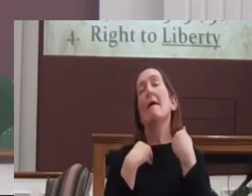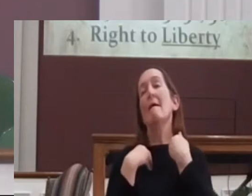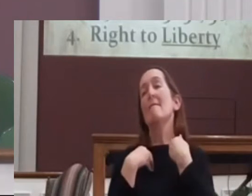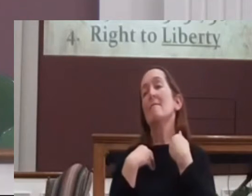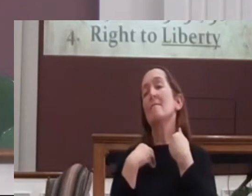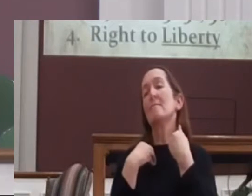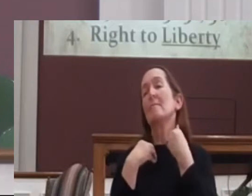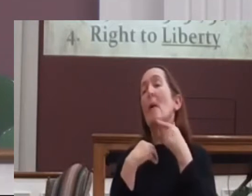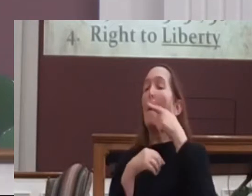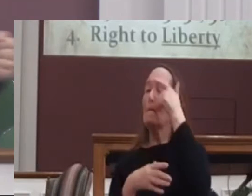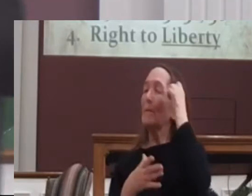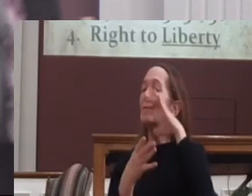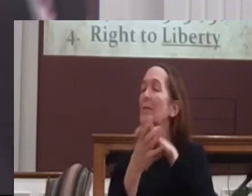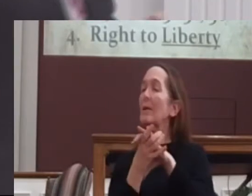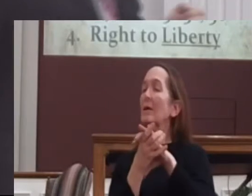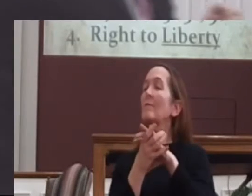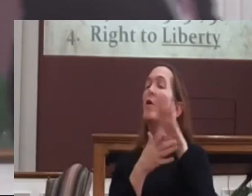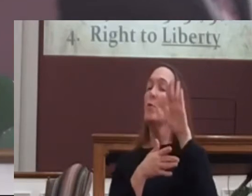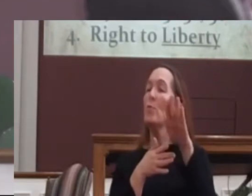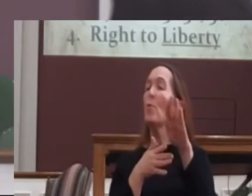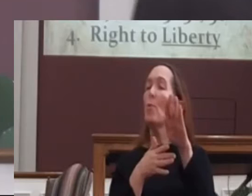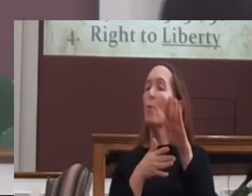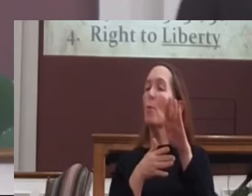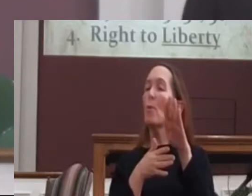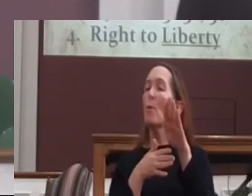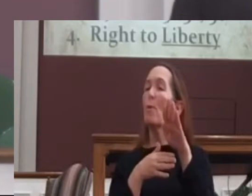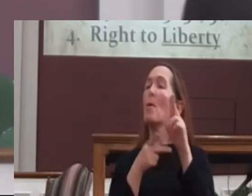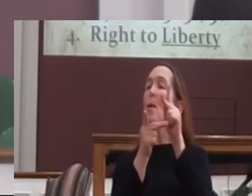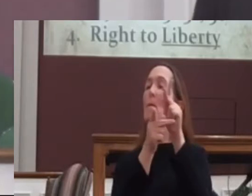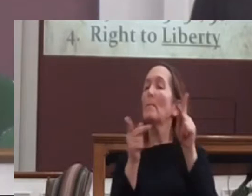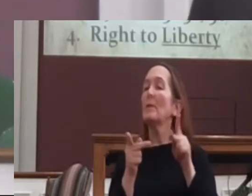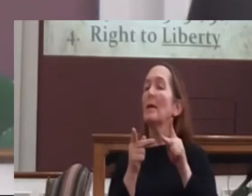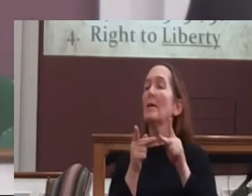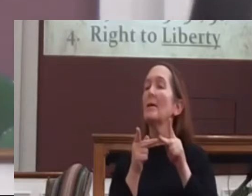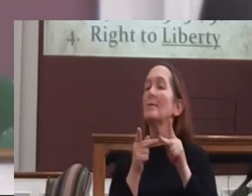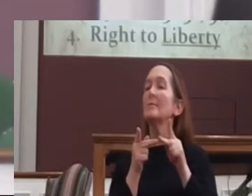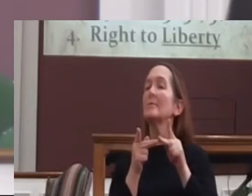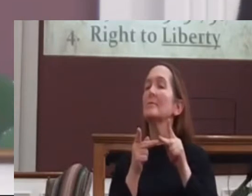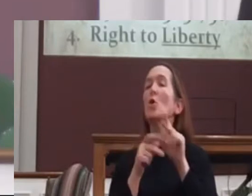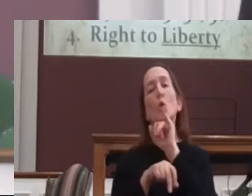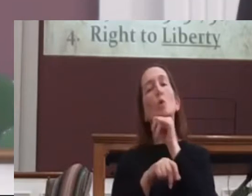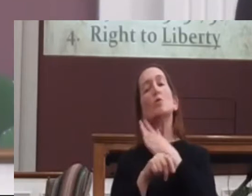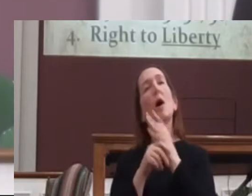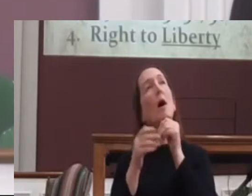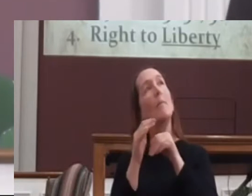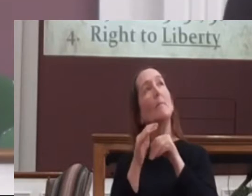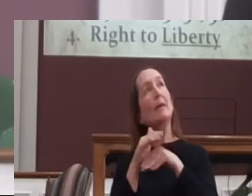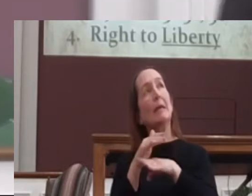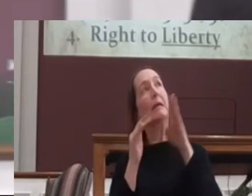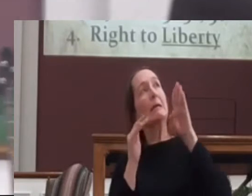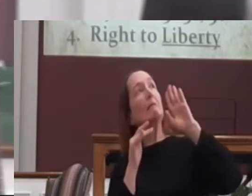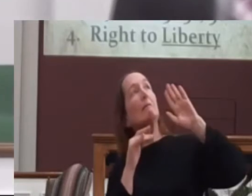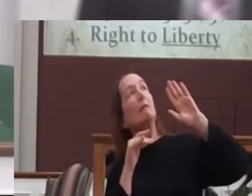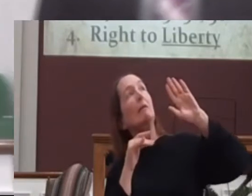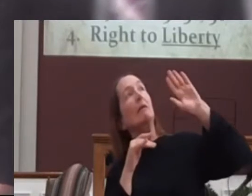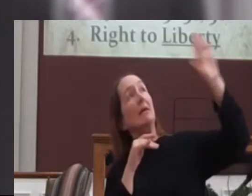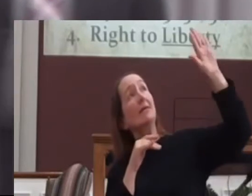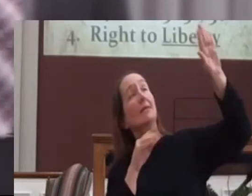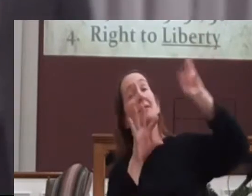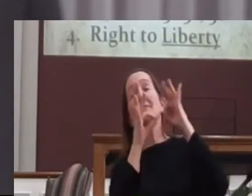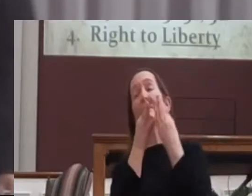position as an heir to the kingdom, as an ambassador for the greatest kingdom that ever was or ever will be, I hope you will take that